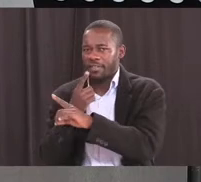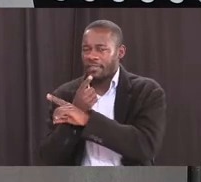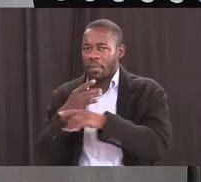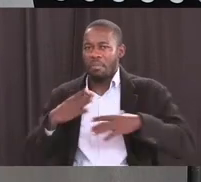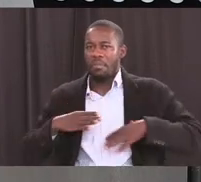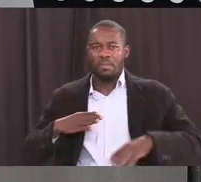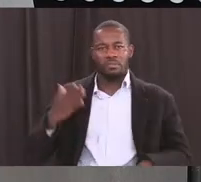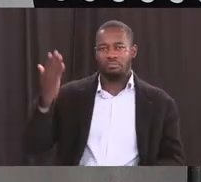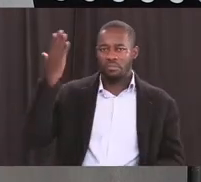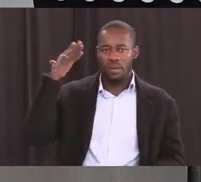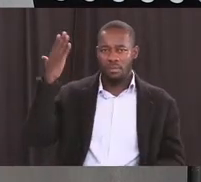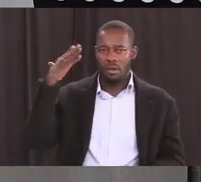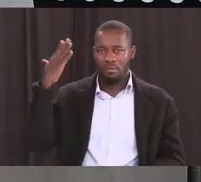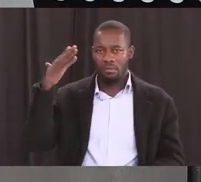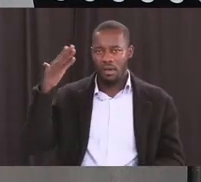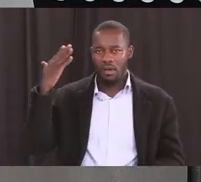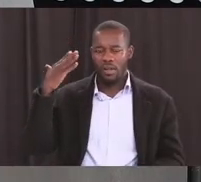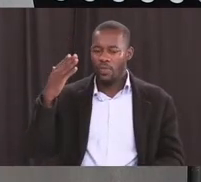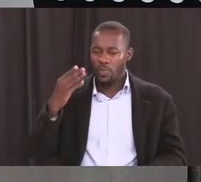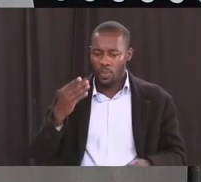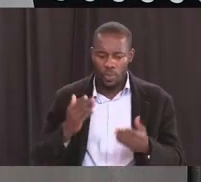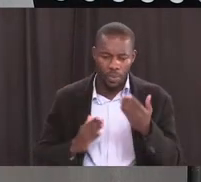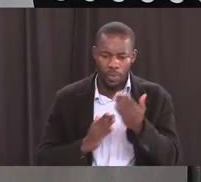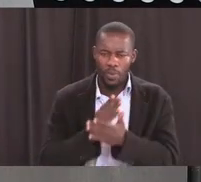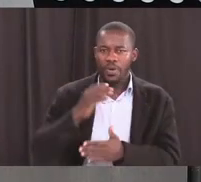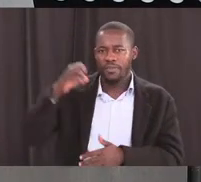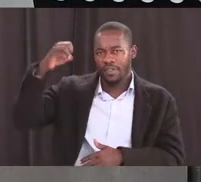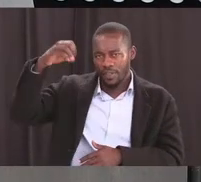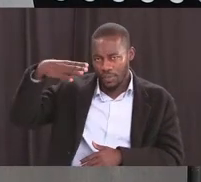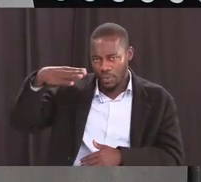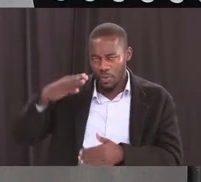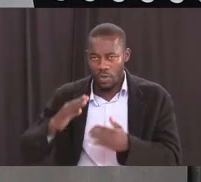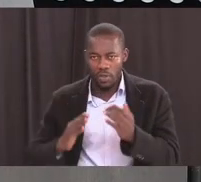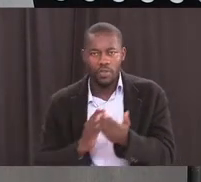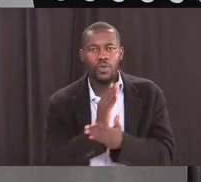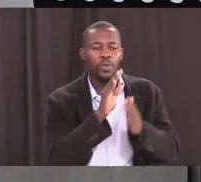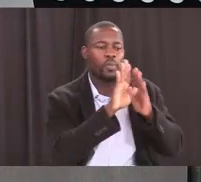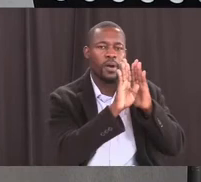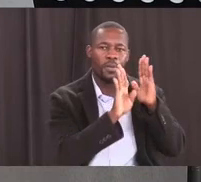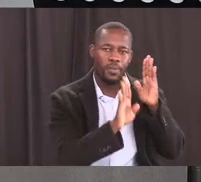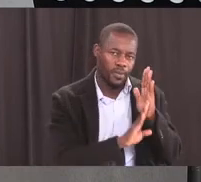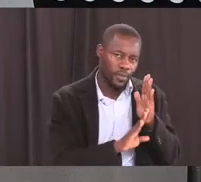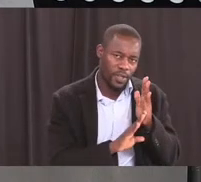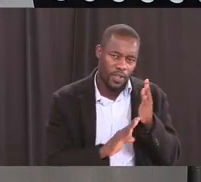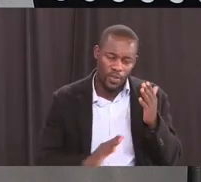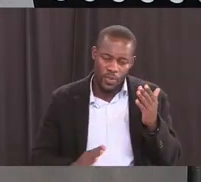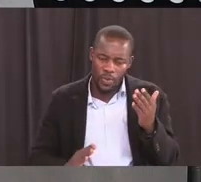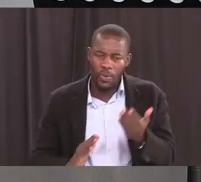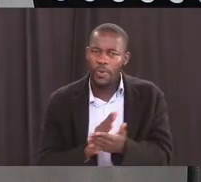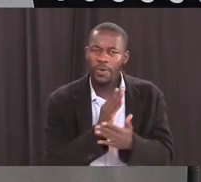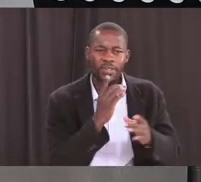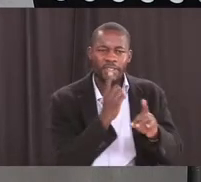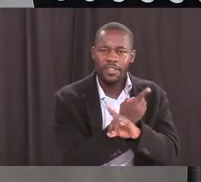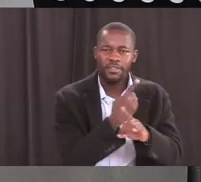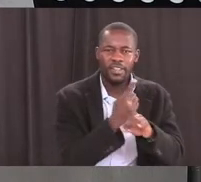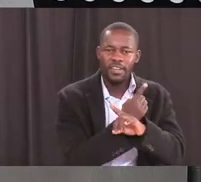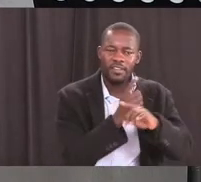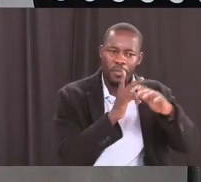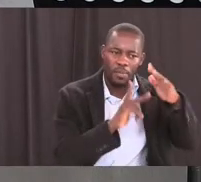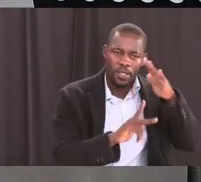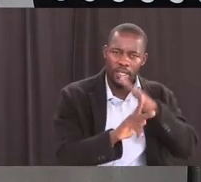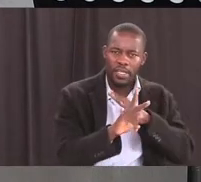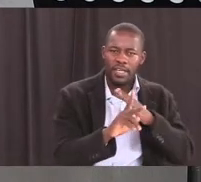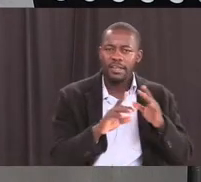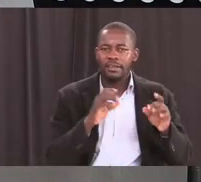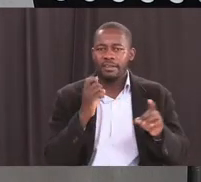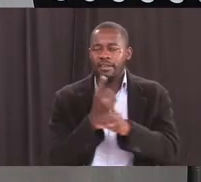Through direct revelation, through scripture, through the casting of lots, through unexpected